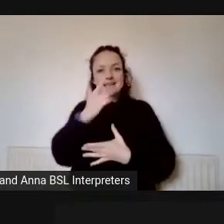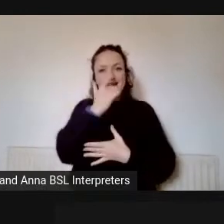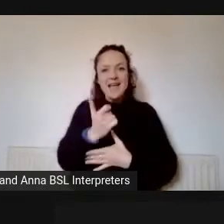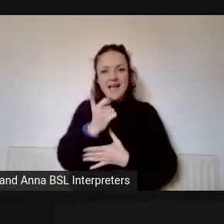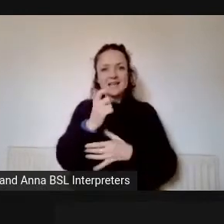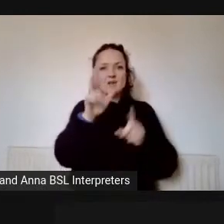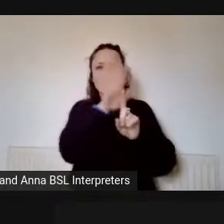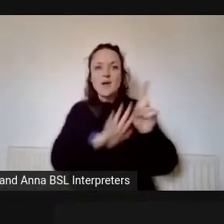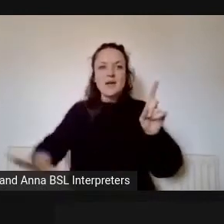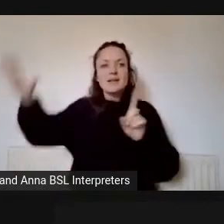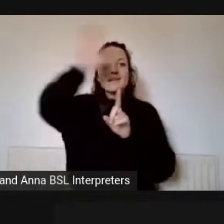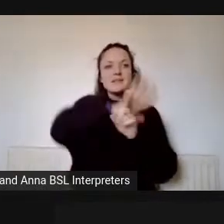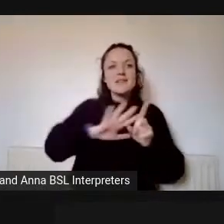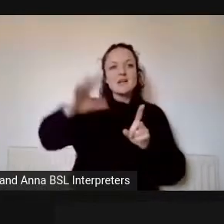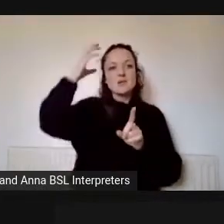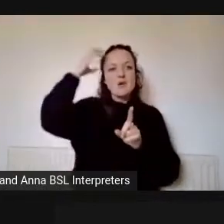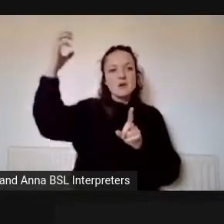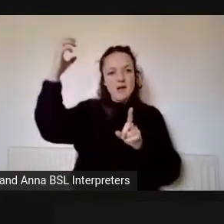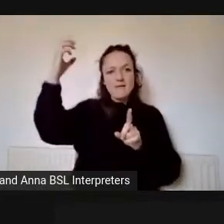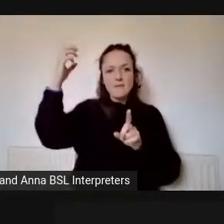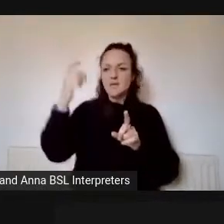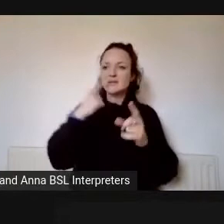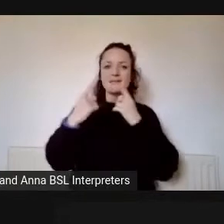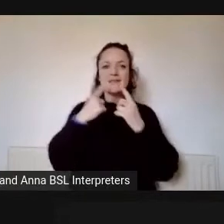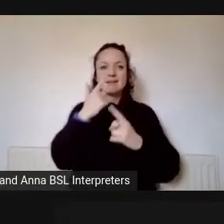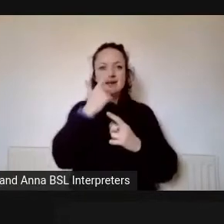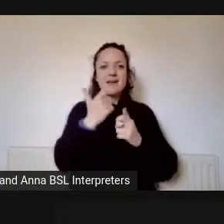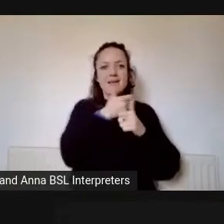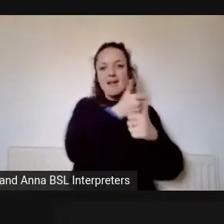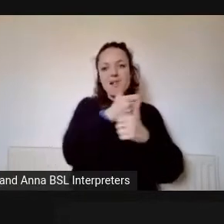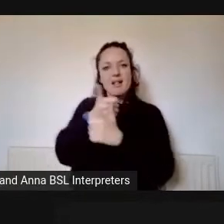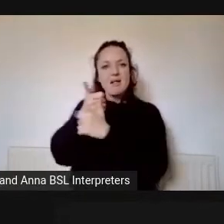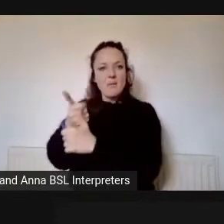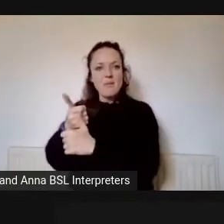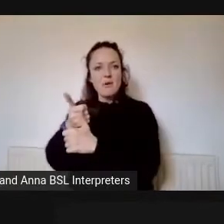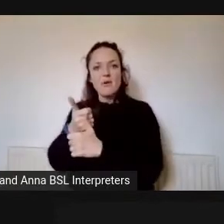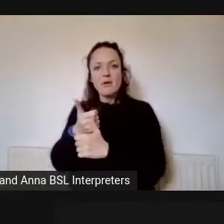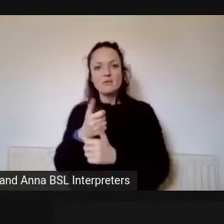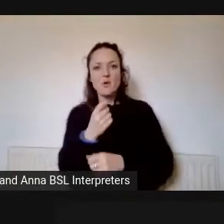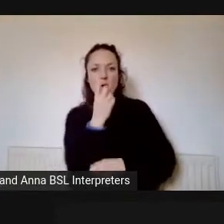national statistics offices as a potential client.